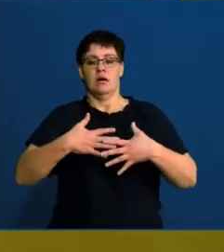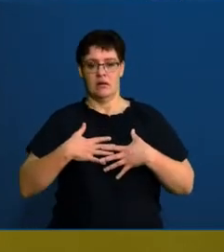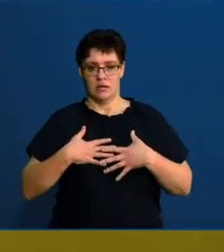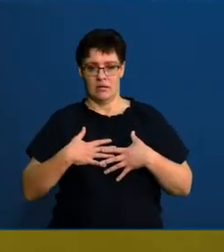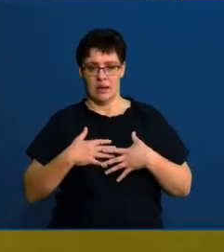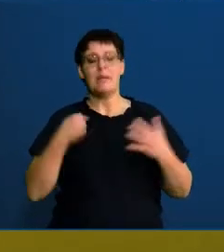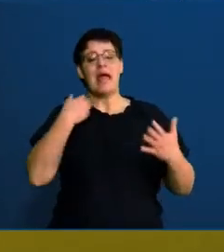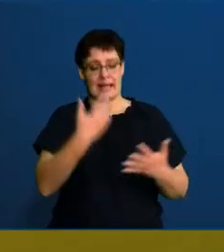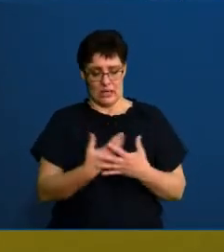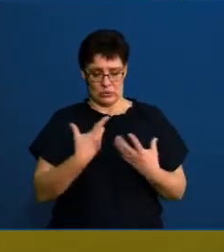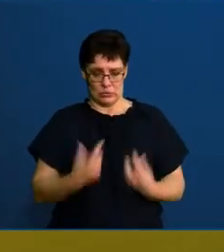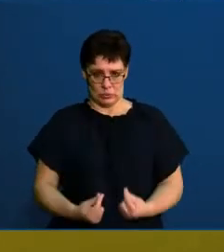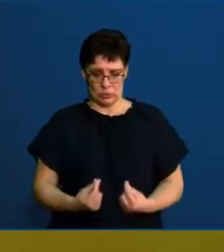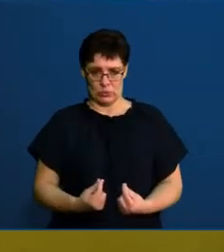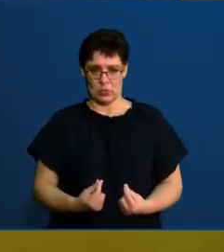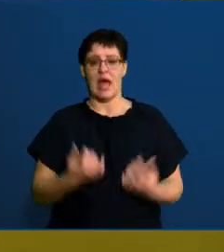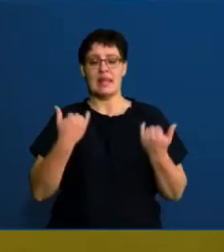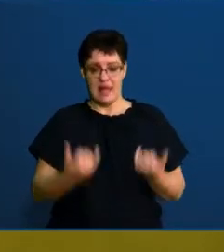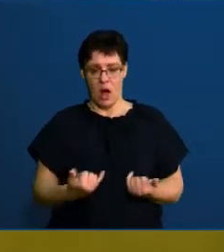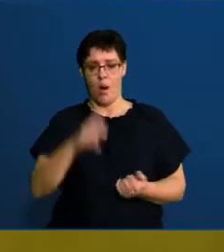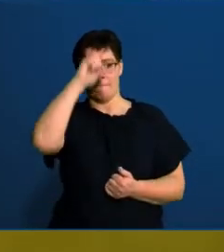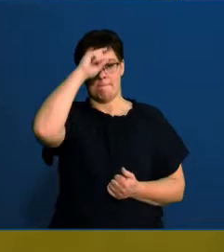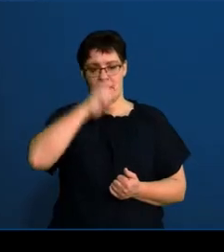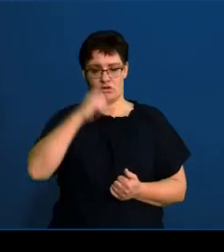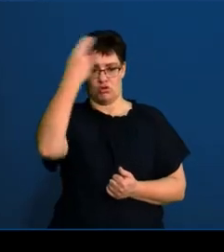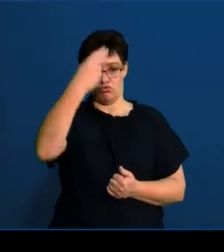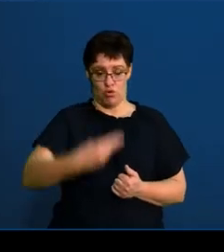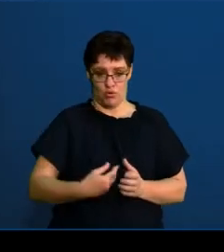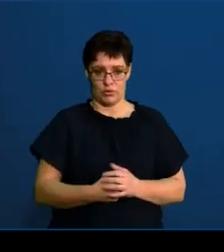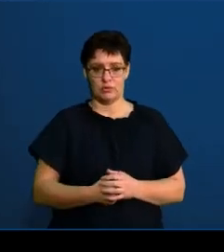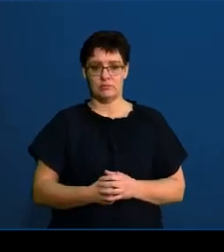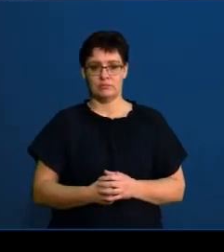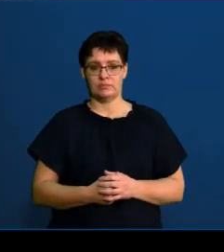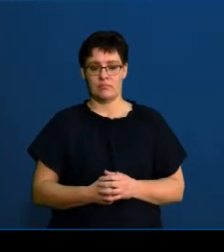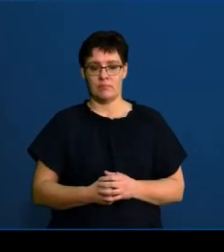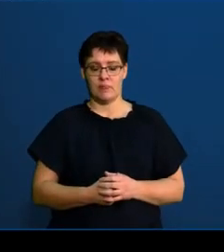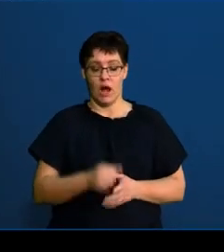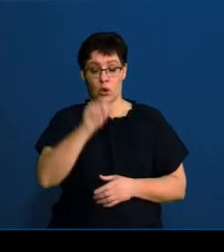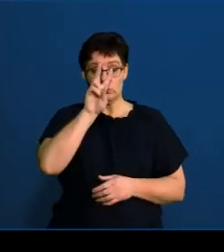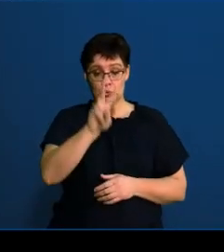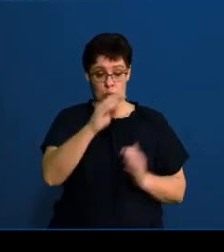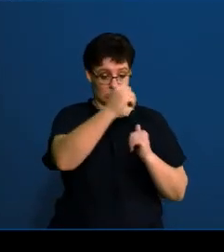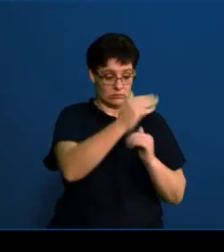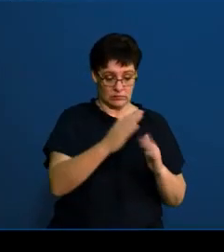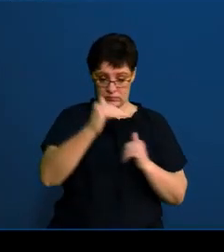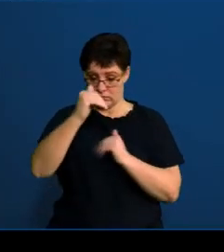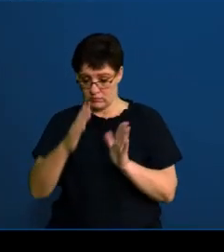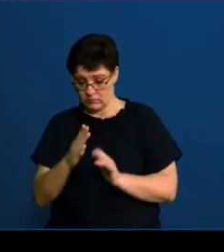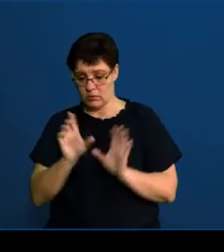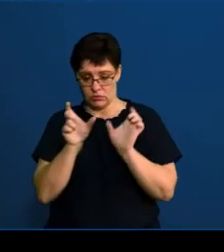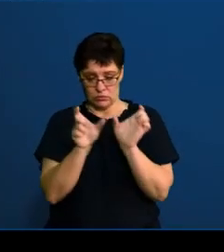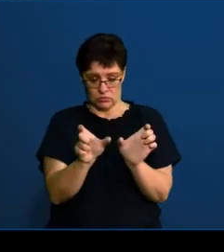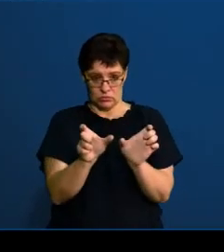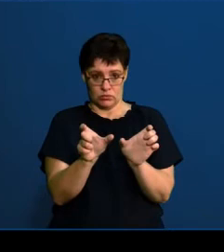this, I can do this, and I'm going to draw a picture. So, the total width of 2 small window panes. I want to